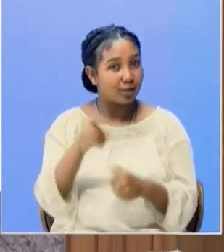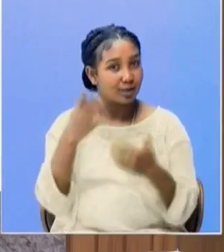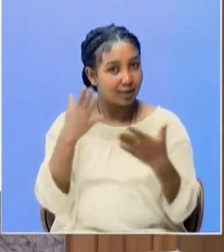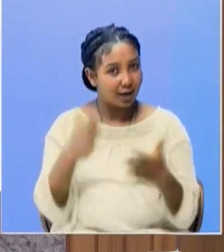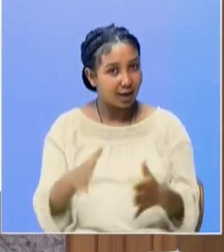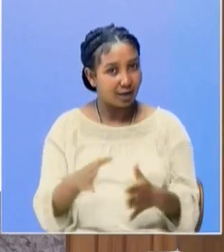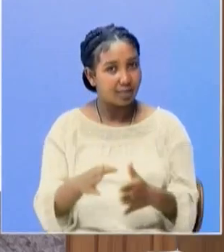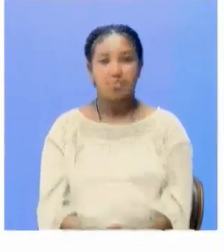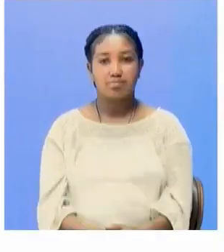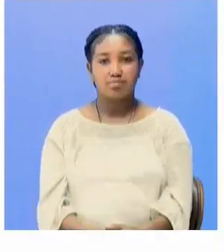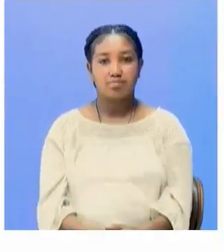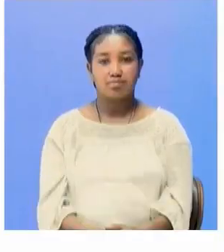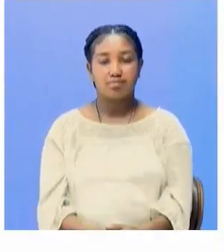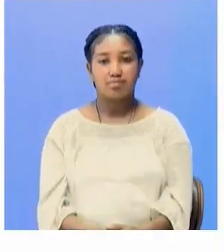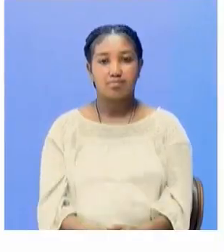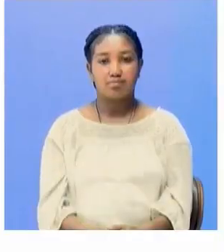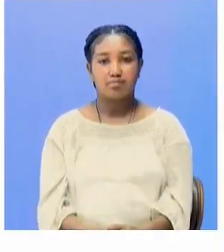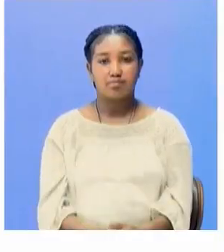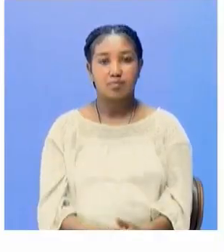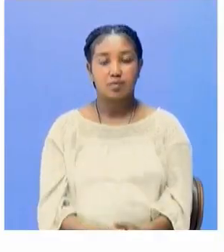done at home.